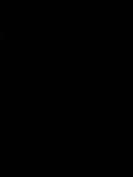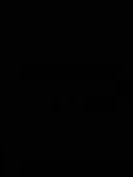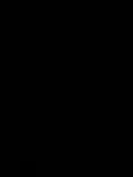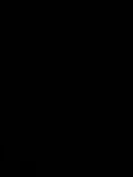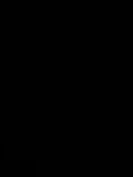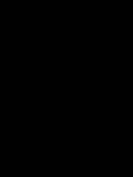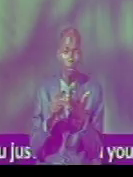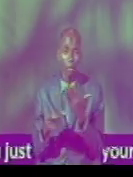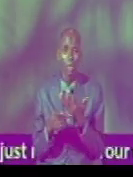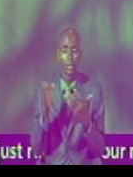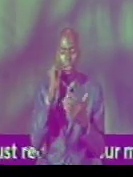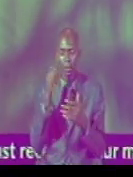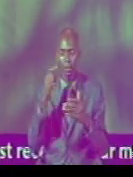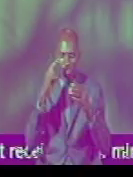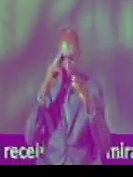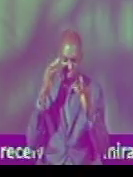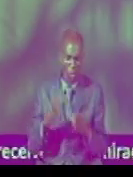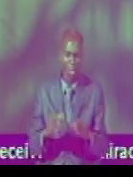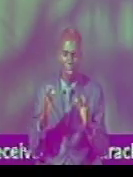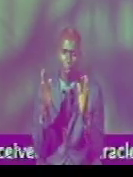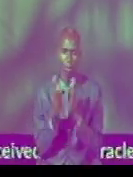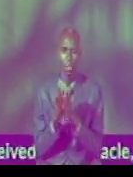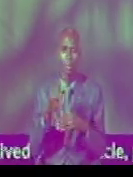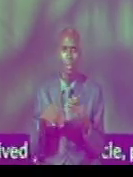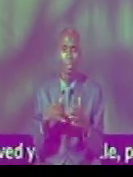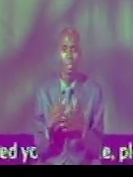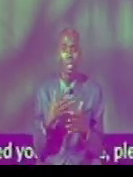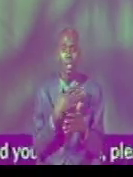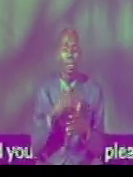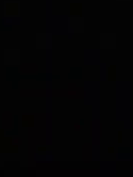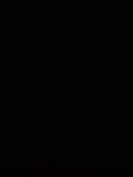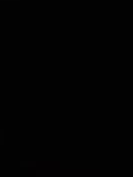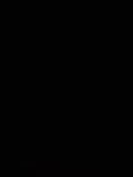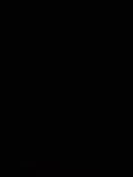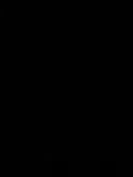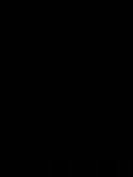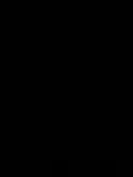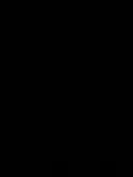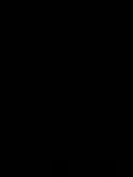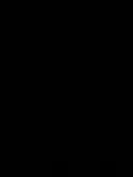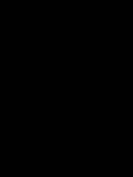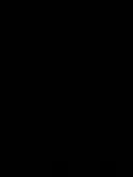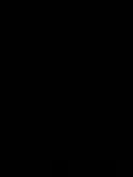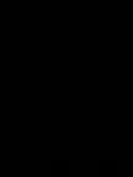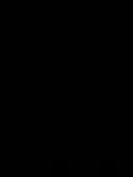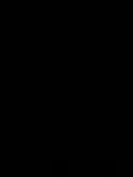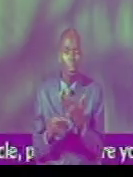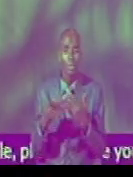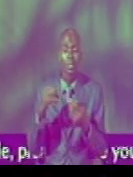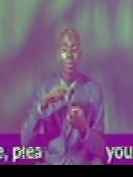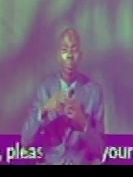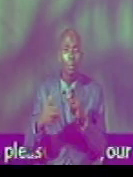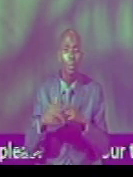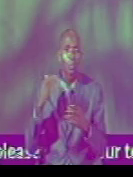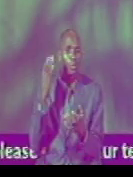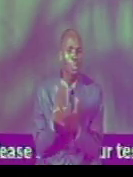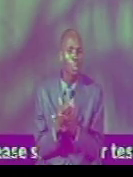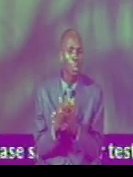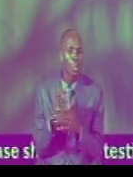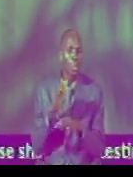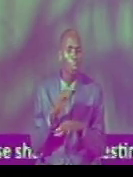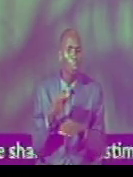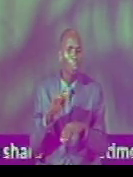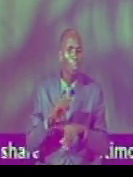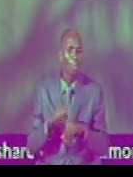So I noticed that after the program, there was no. But on December